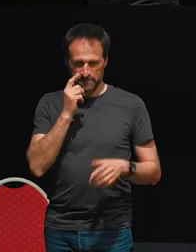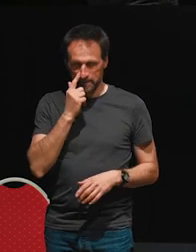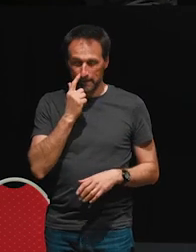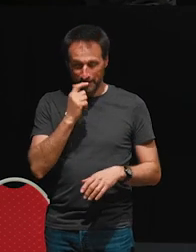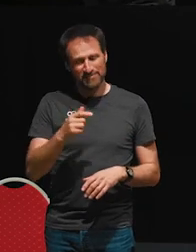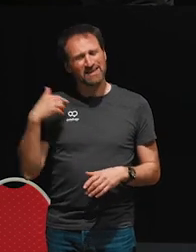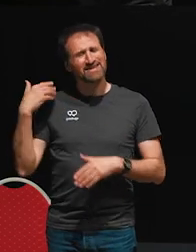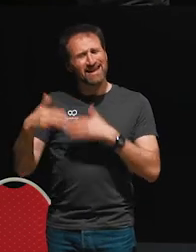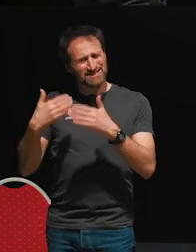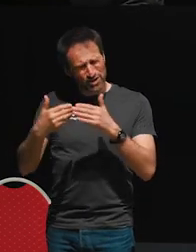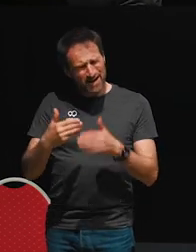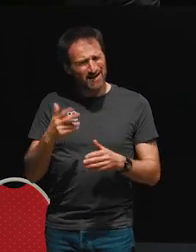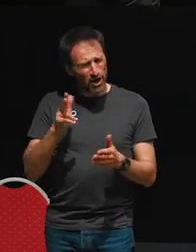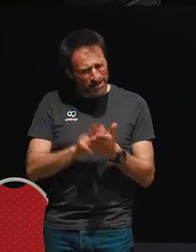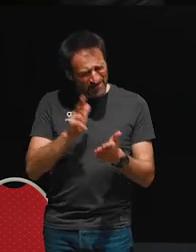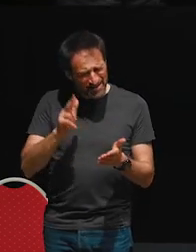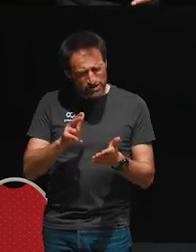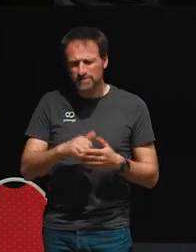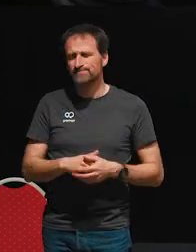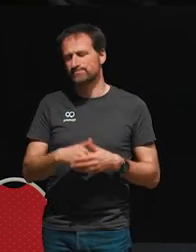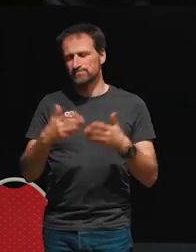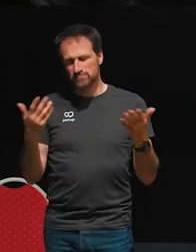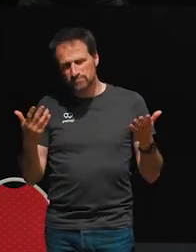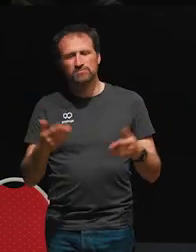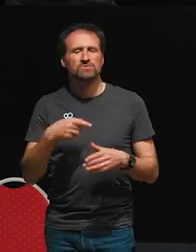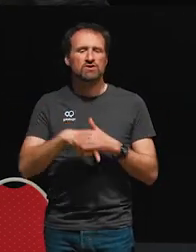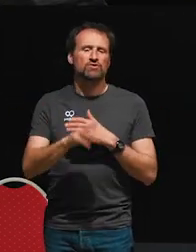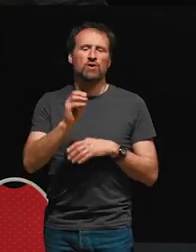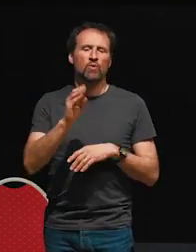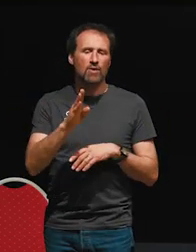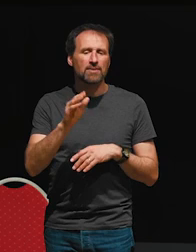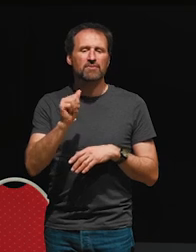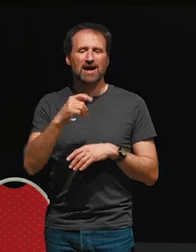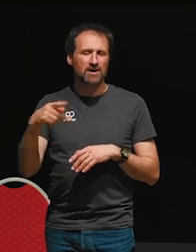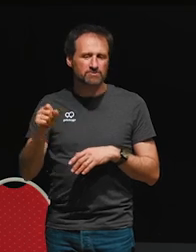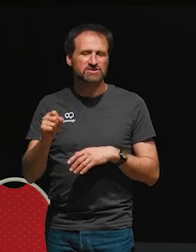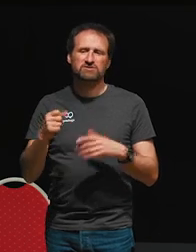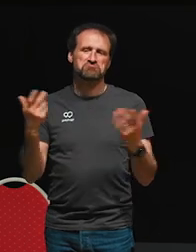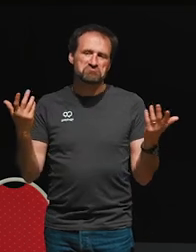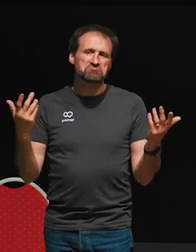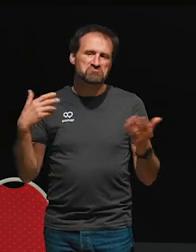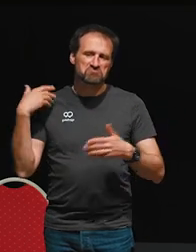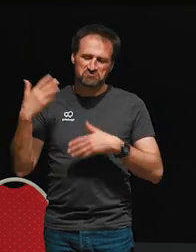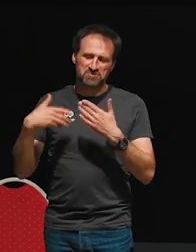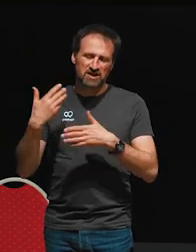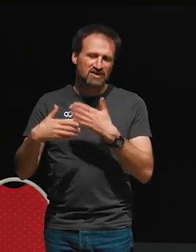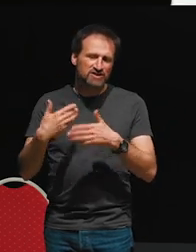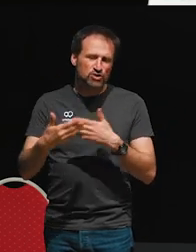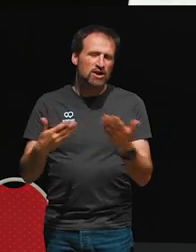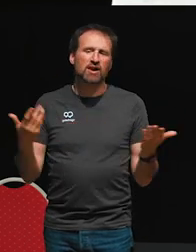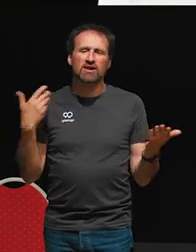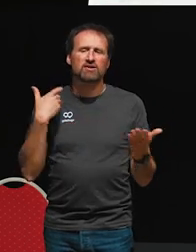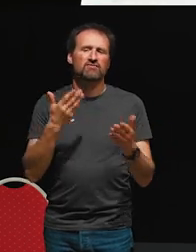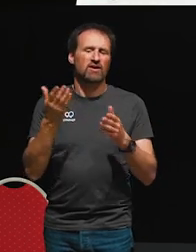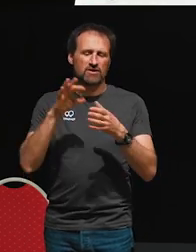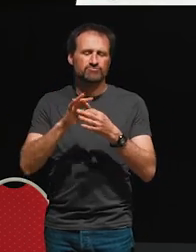mean with traditional authentication? It's authentication with web apps, which are traditionally generated on the server, which where all